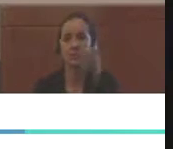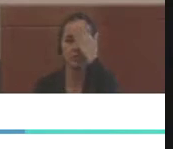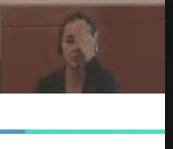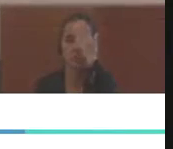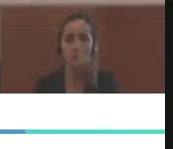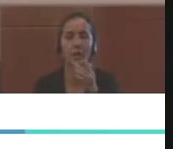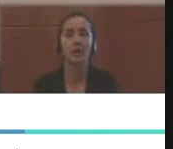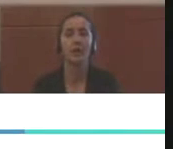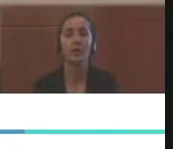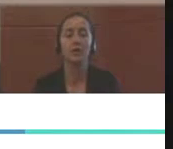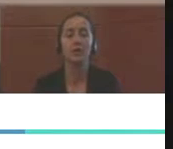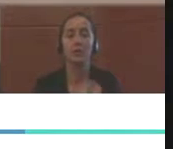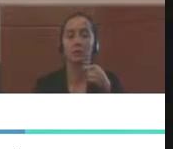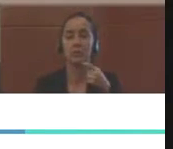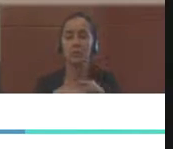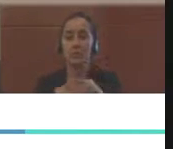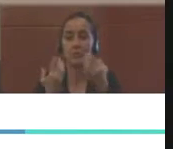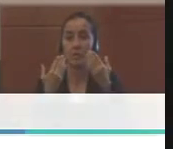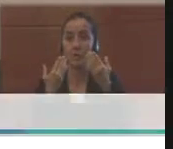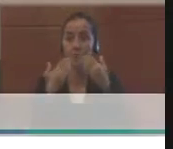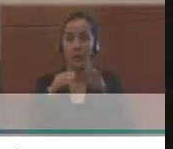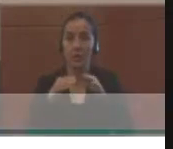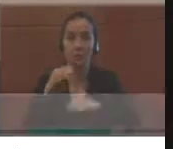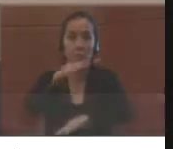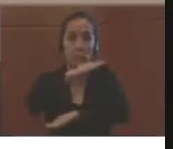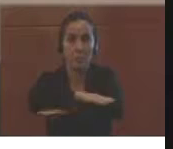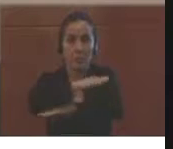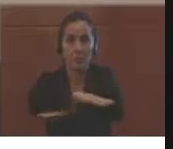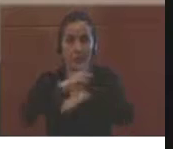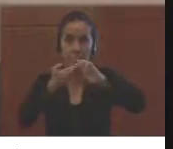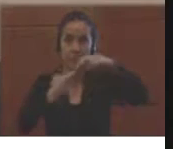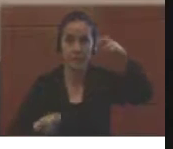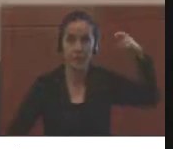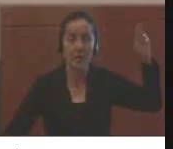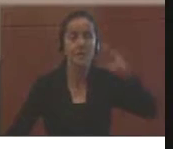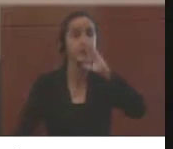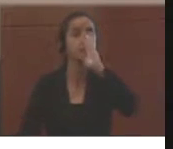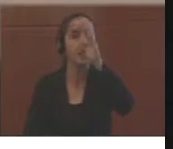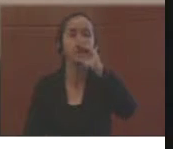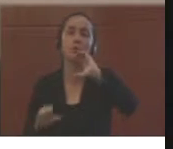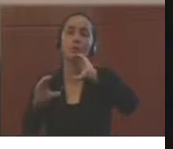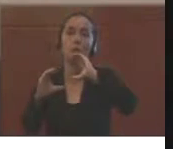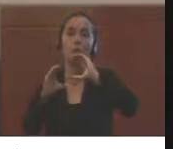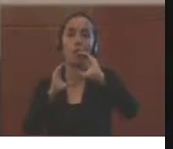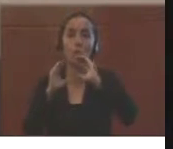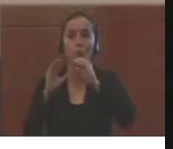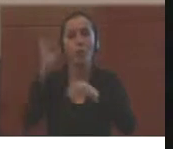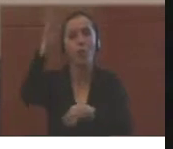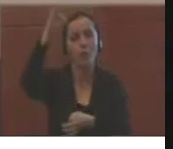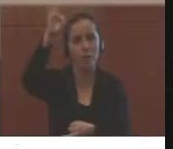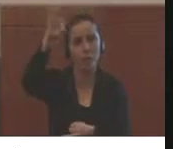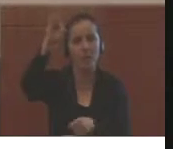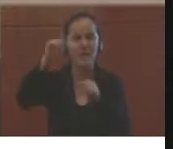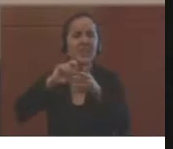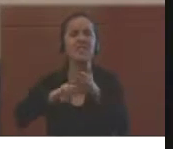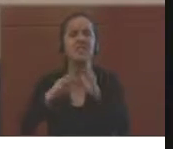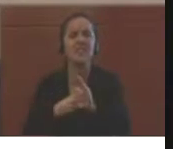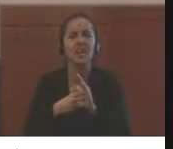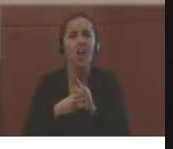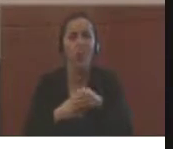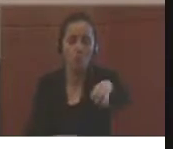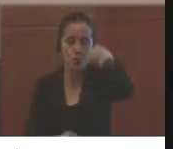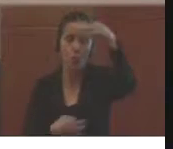And so, as you well know, at the end of each regional platform, we issue